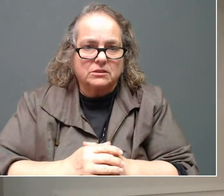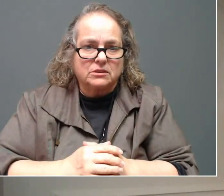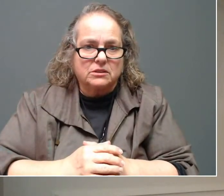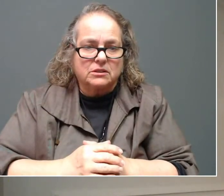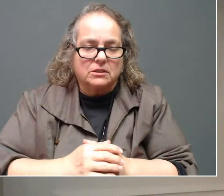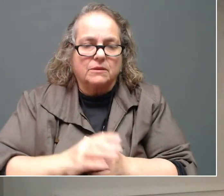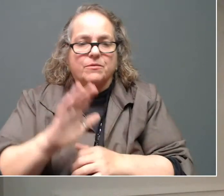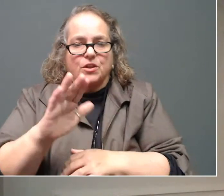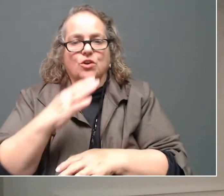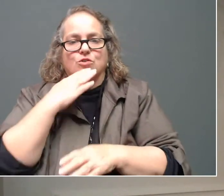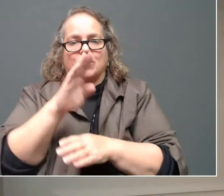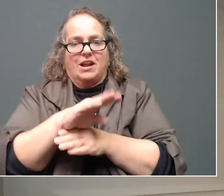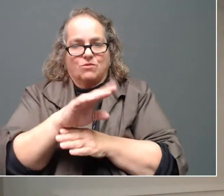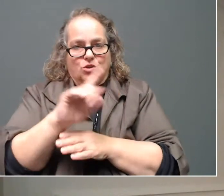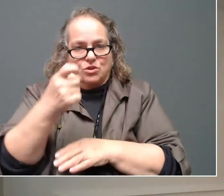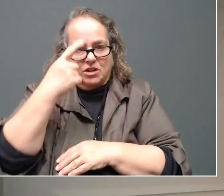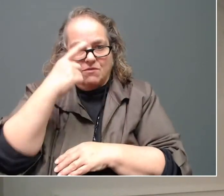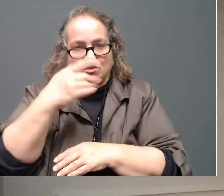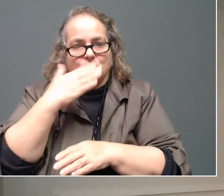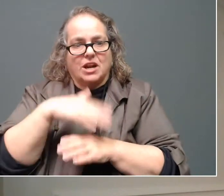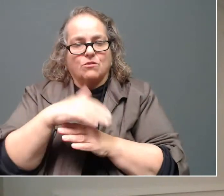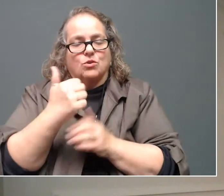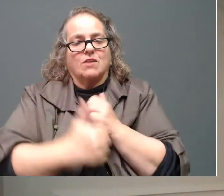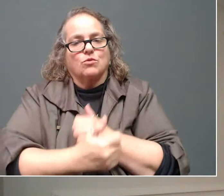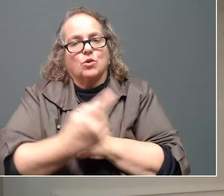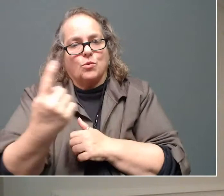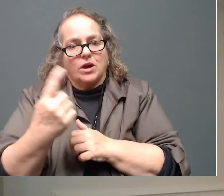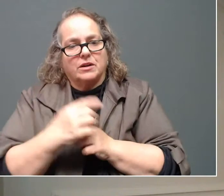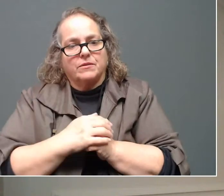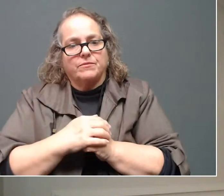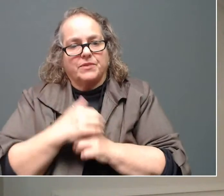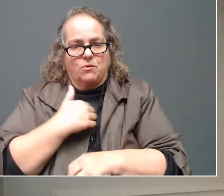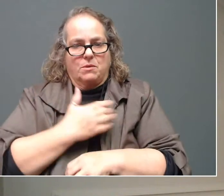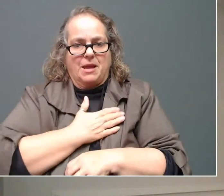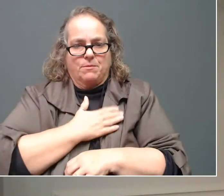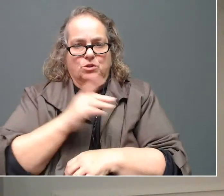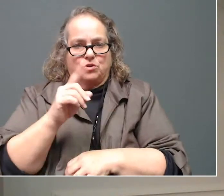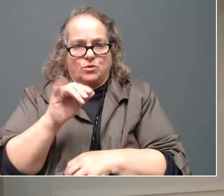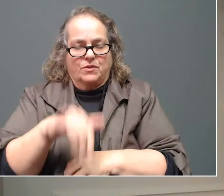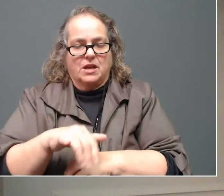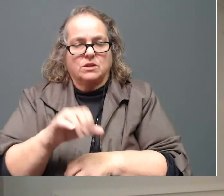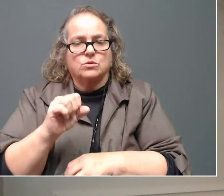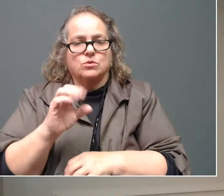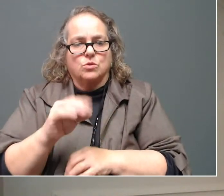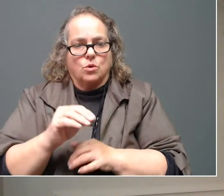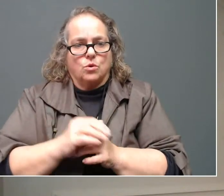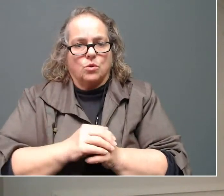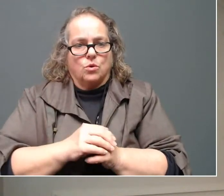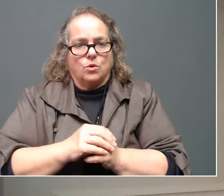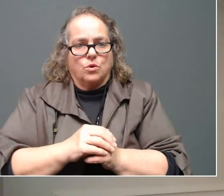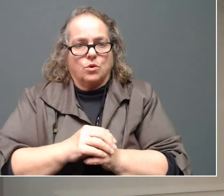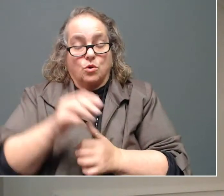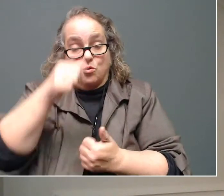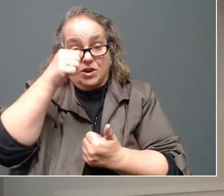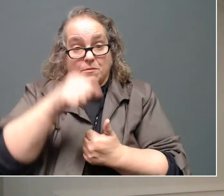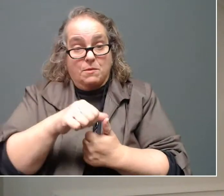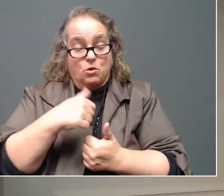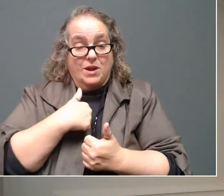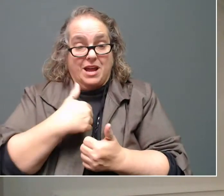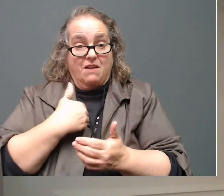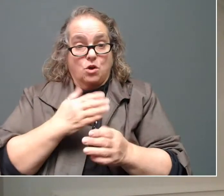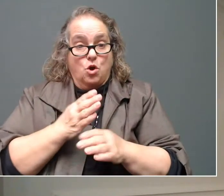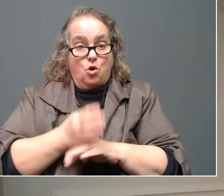Good afternoon, Governor. Good afternoon, everyone. I'd be happy to do that. So remember, we have over